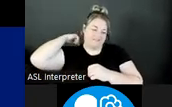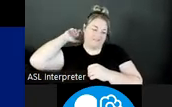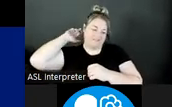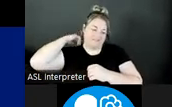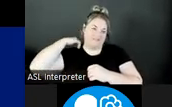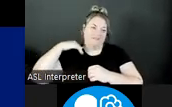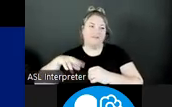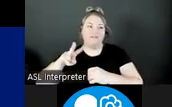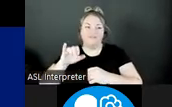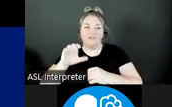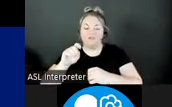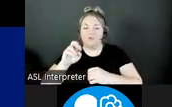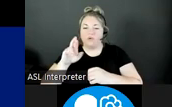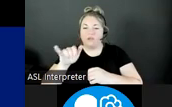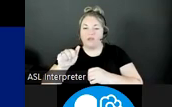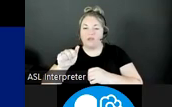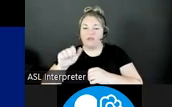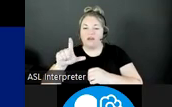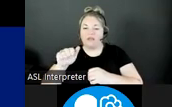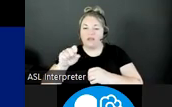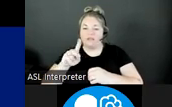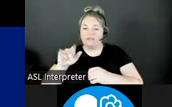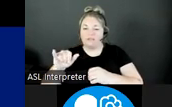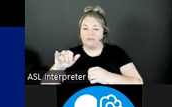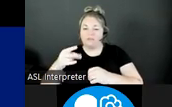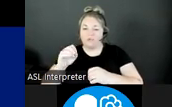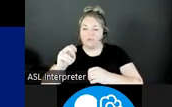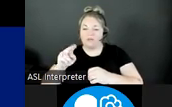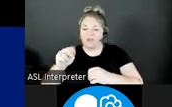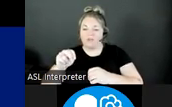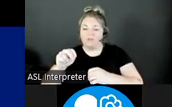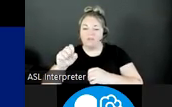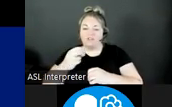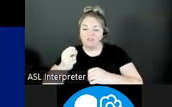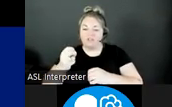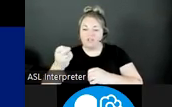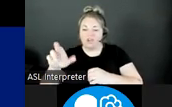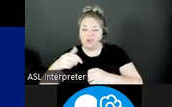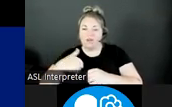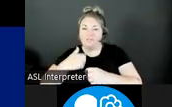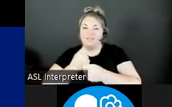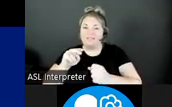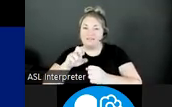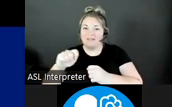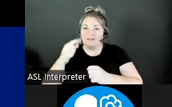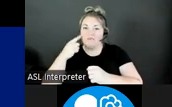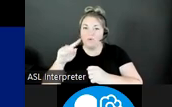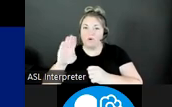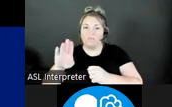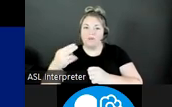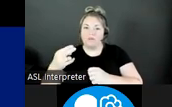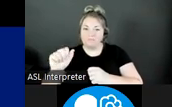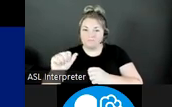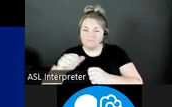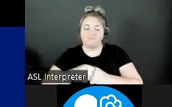is Victoria Lasky. My pronouns are she, her, and I am the Safety Net Associate Director at the Behavioral Health